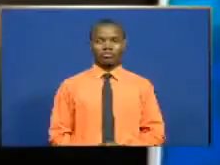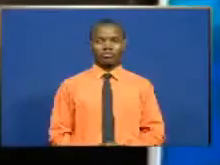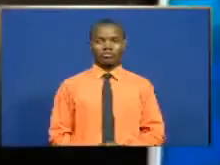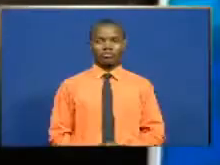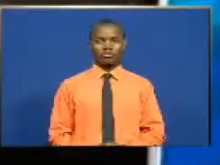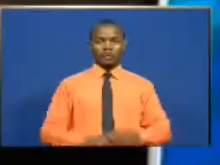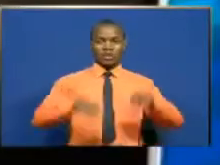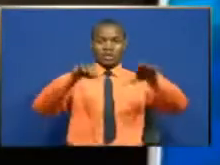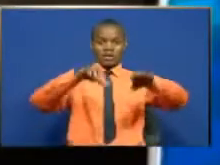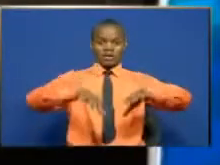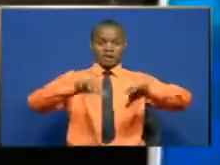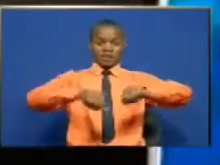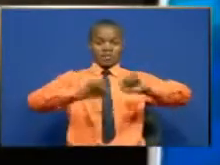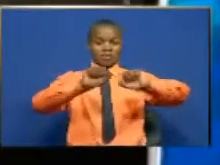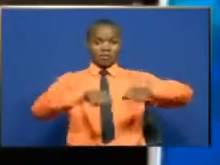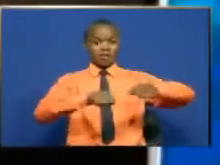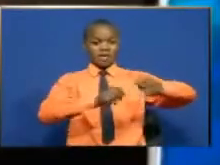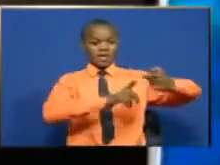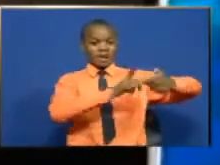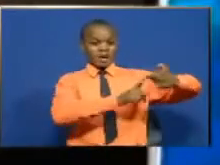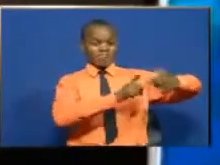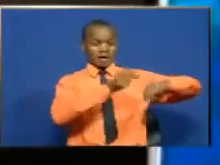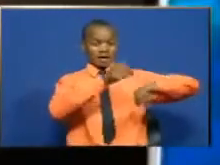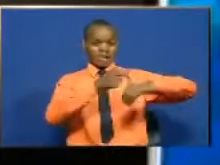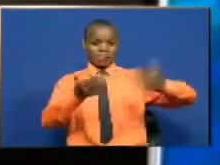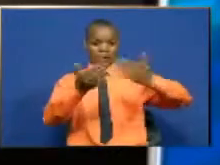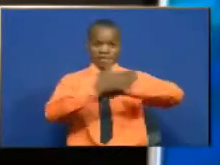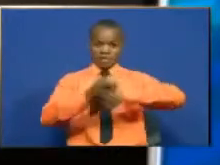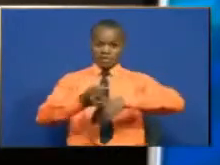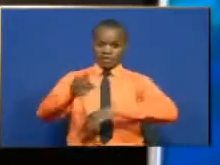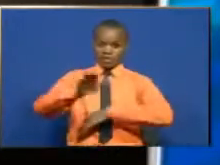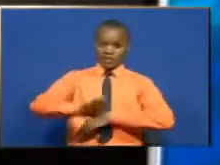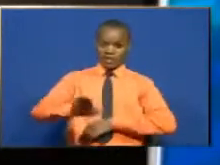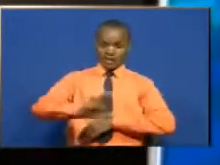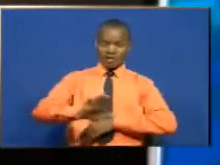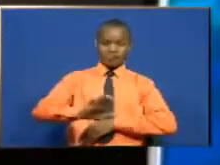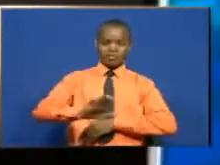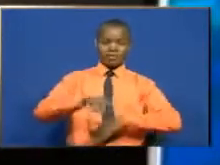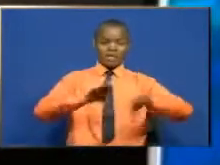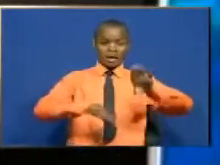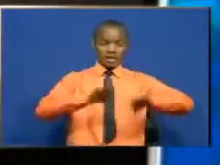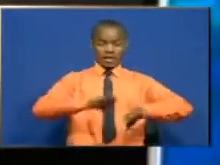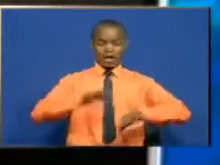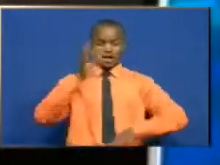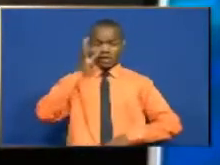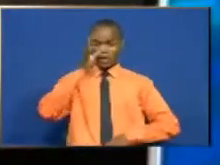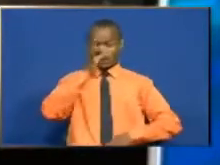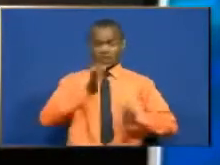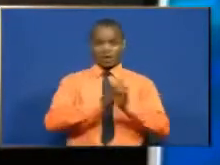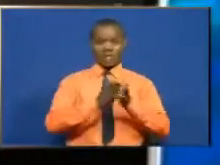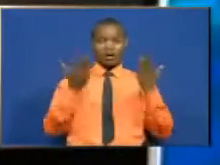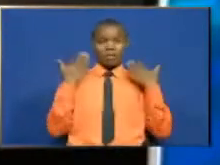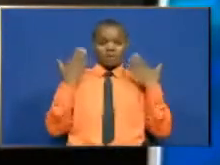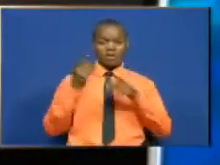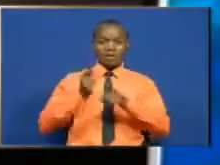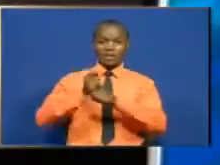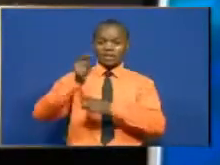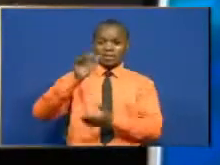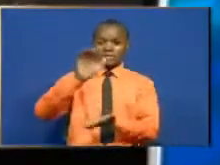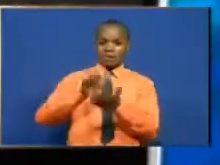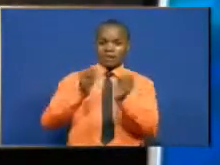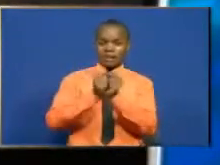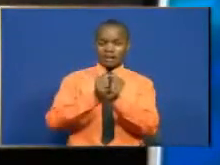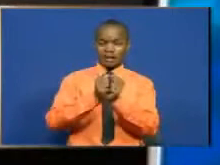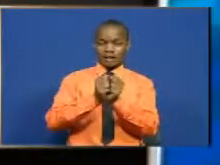Rainfall will be experienced tonight in a few areas of the country, among them Kirinyaga, Nyeri and Meru, with temperatures dropping to 10 degrees Celsius